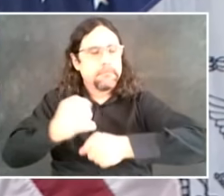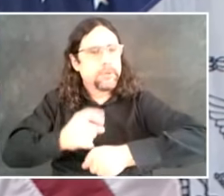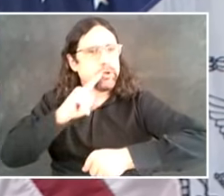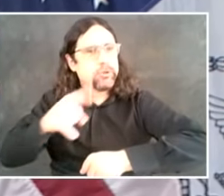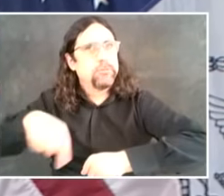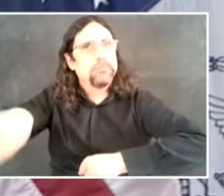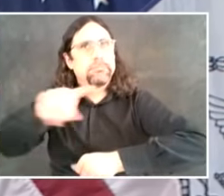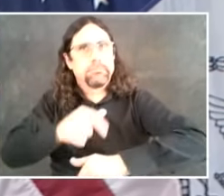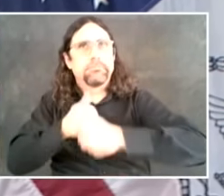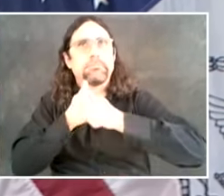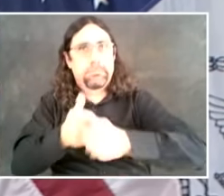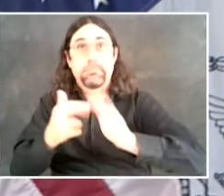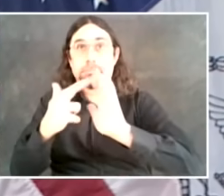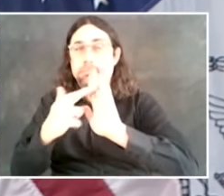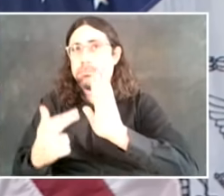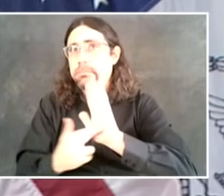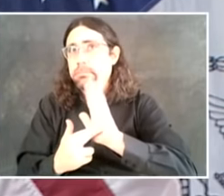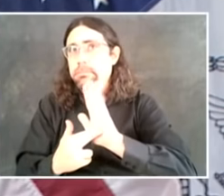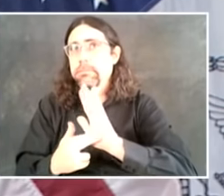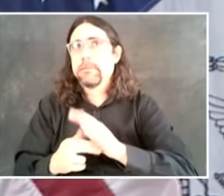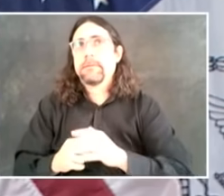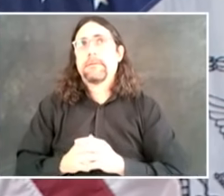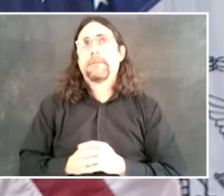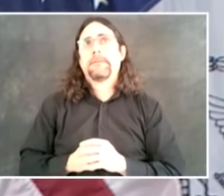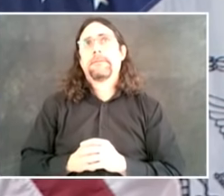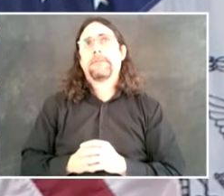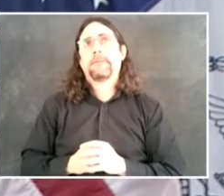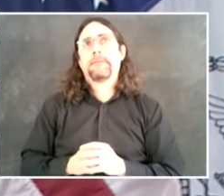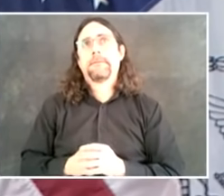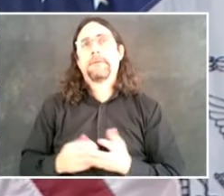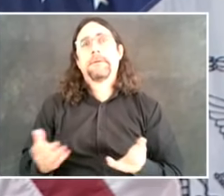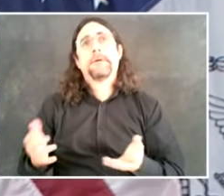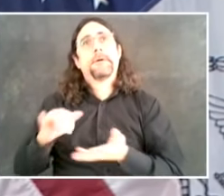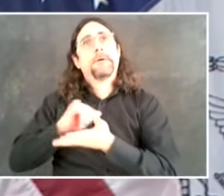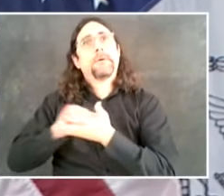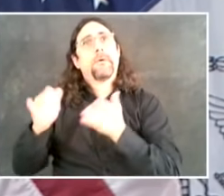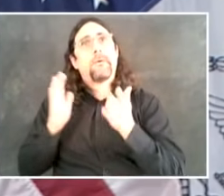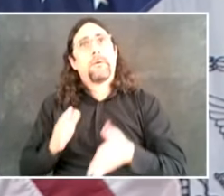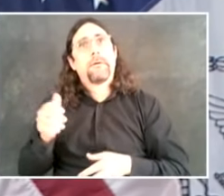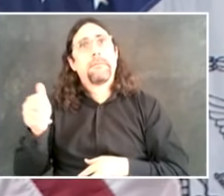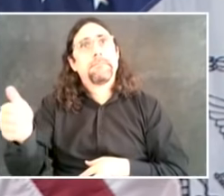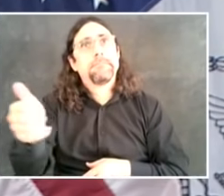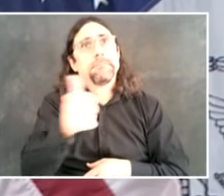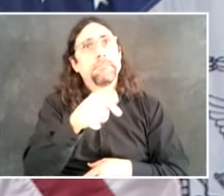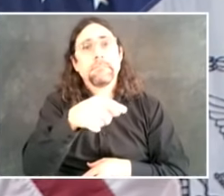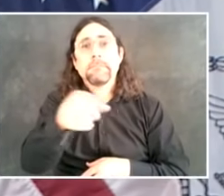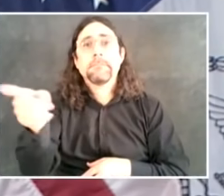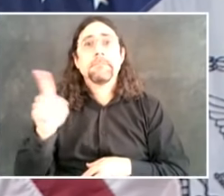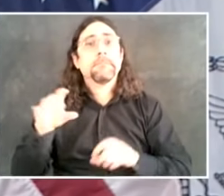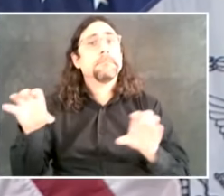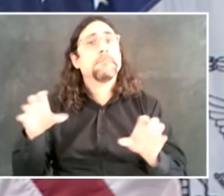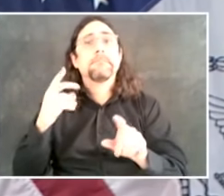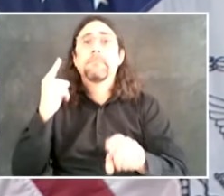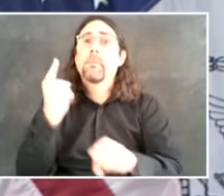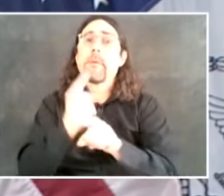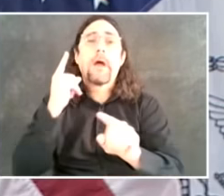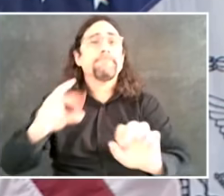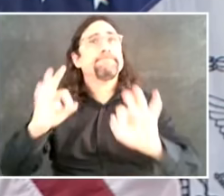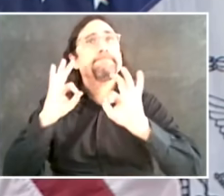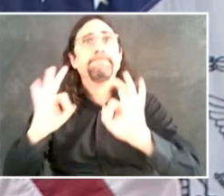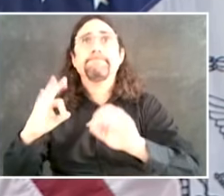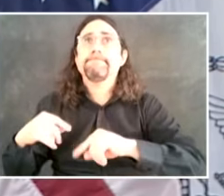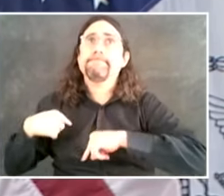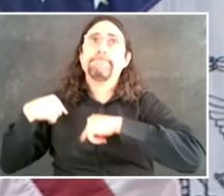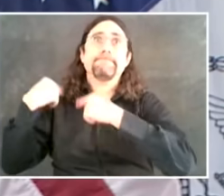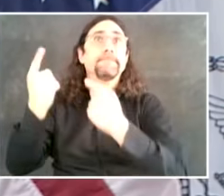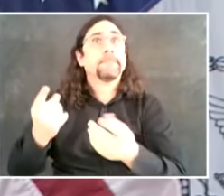story here is what New Yorkers have done right. There's always going to be exceptions. There's always going to be some people who don't get the message or